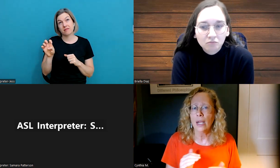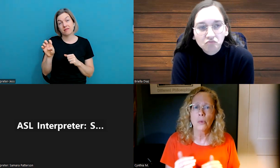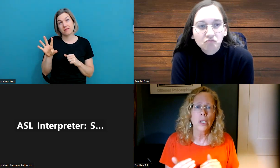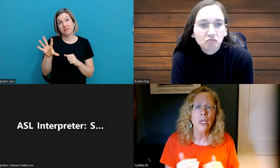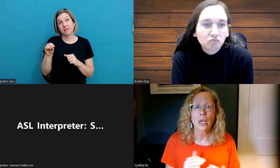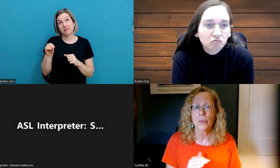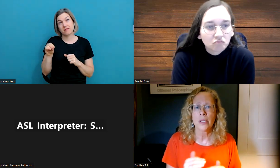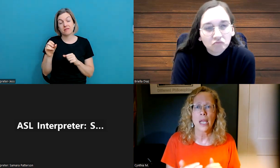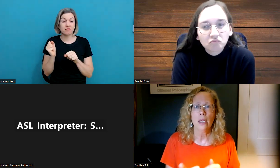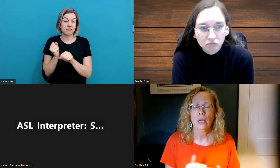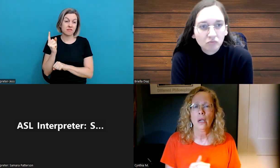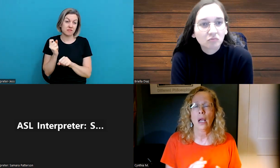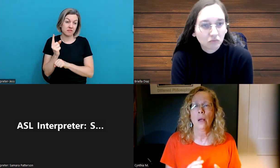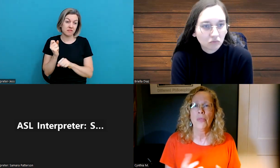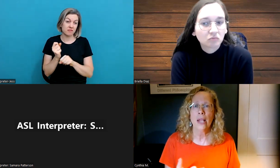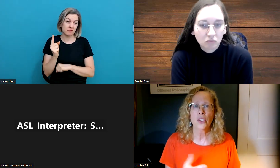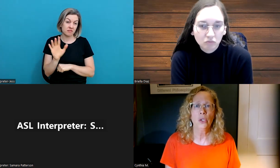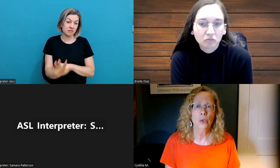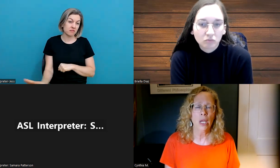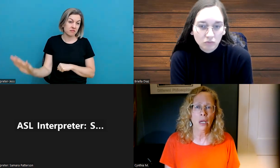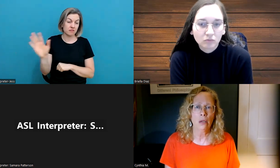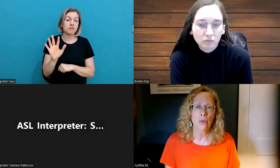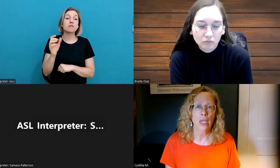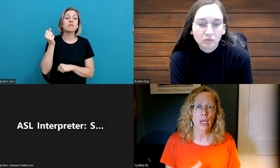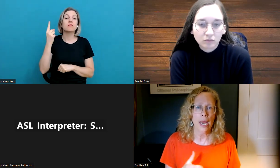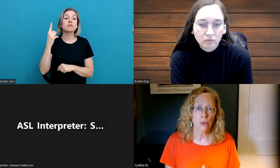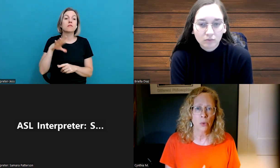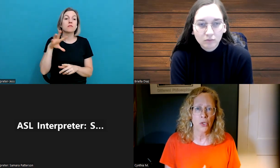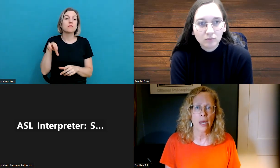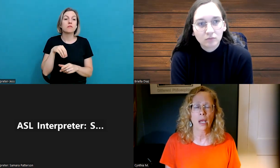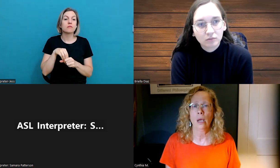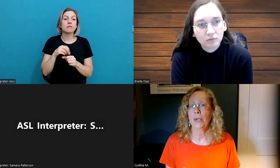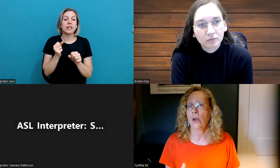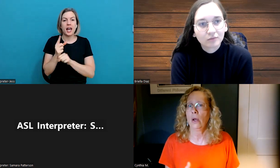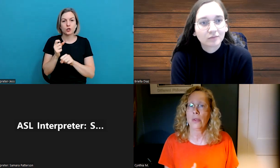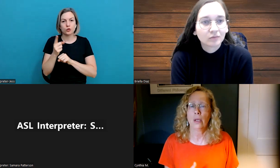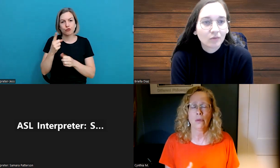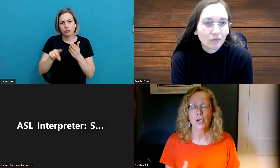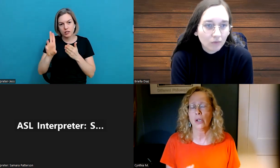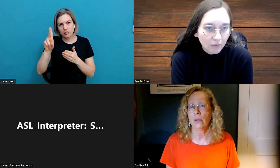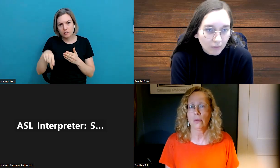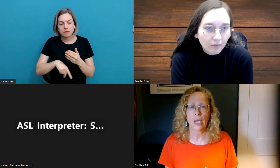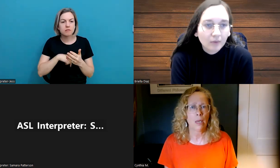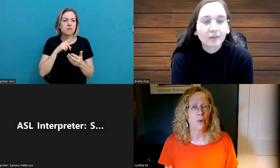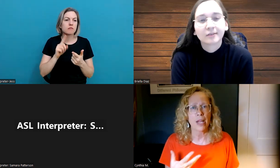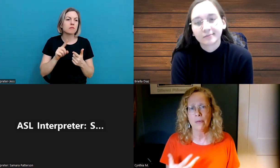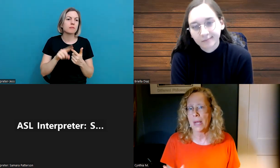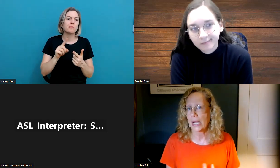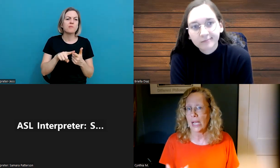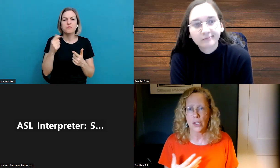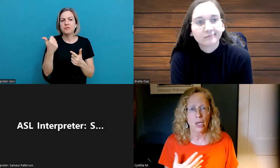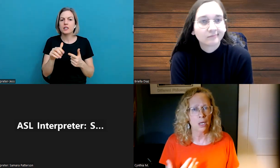$450 annually, I would say. That's including the annual checkup and all the, any